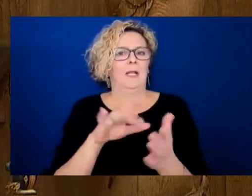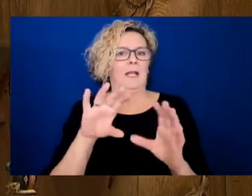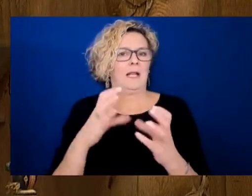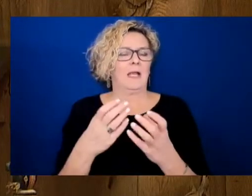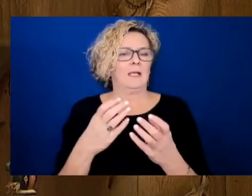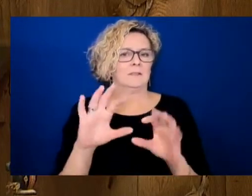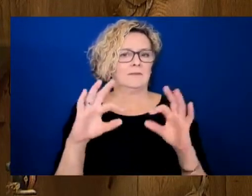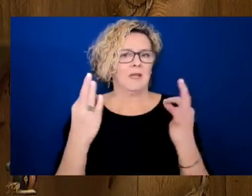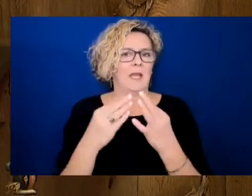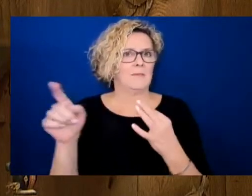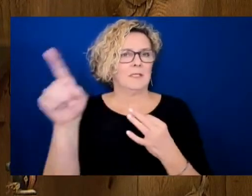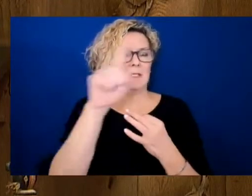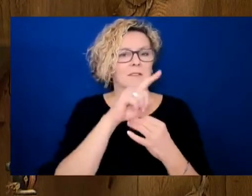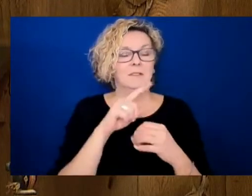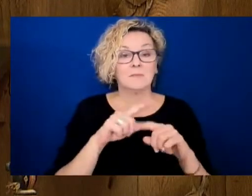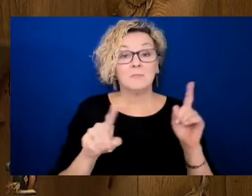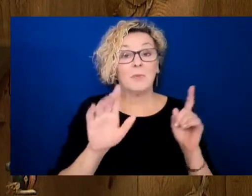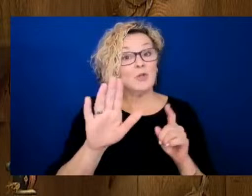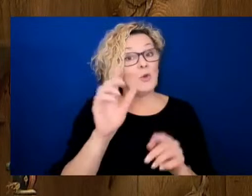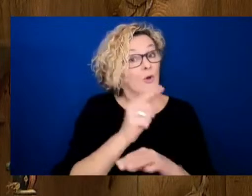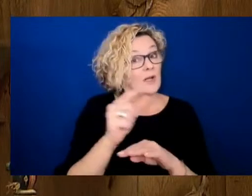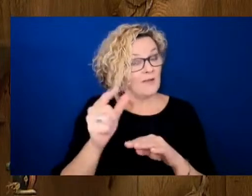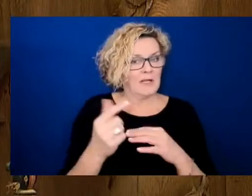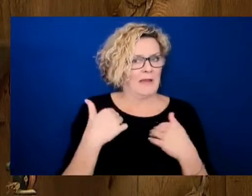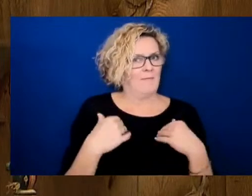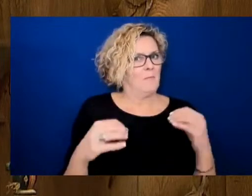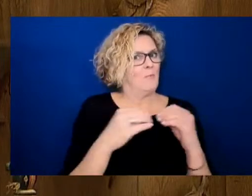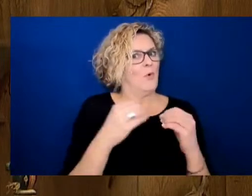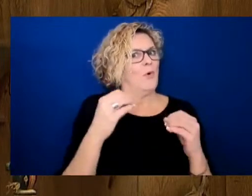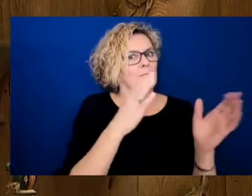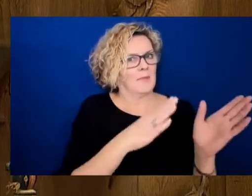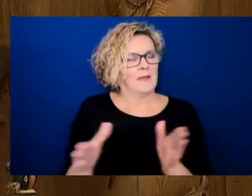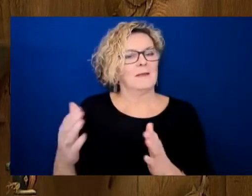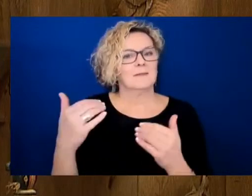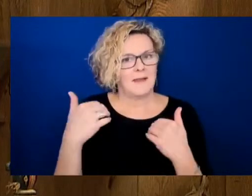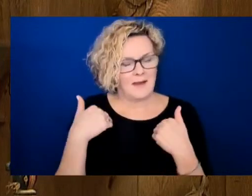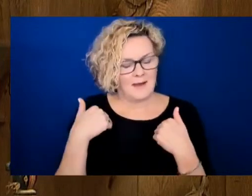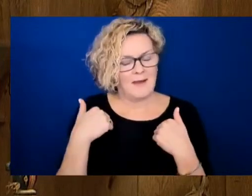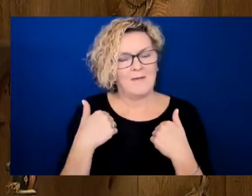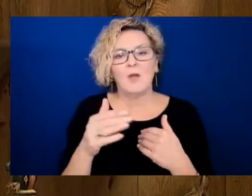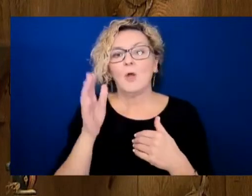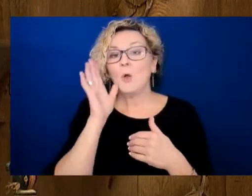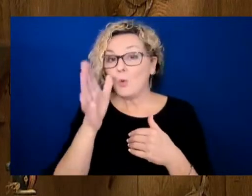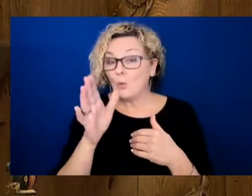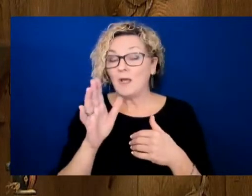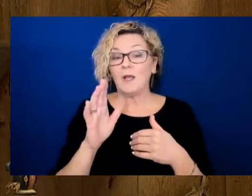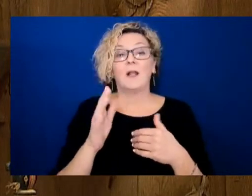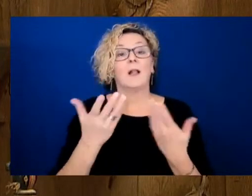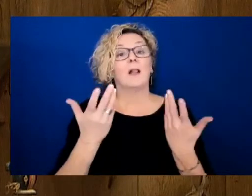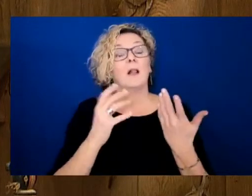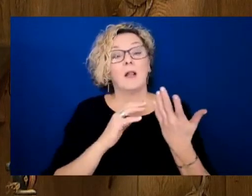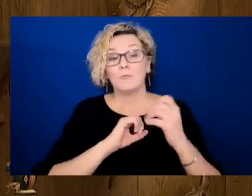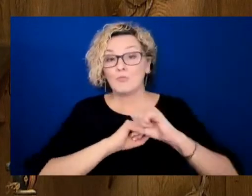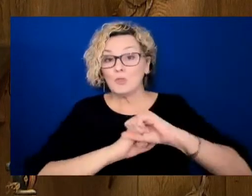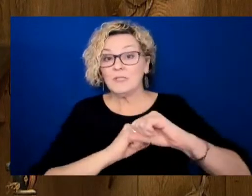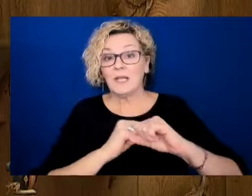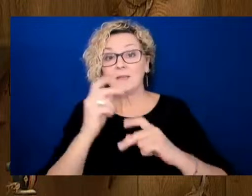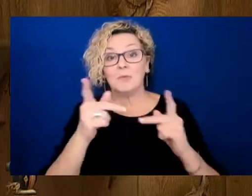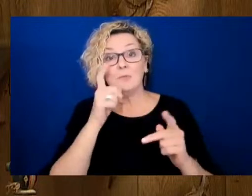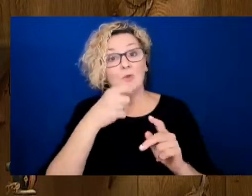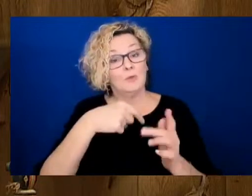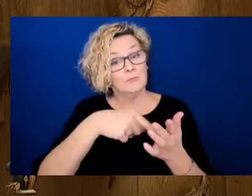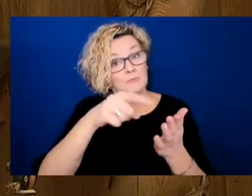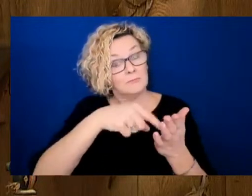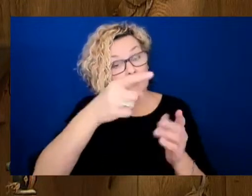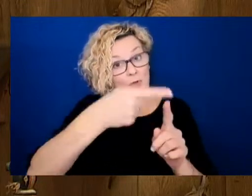stop there. In this session, action will be taken to protect renters from bad faith evictions and to help more first-time homebuyers